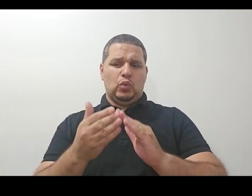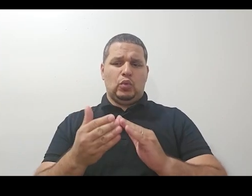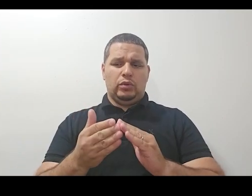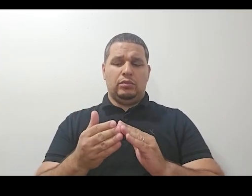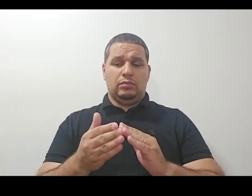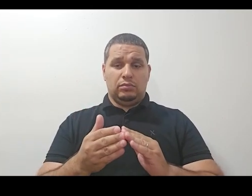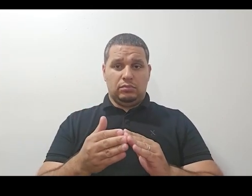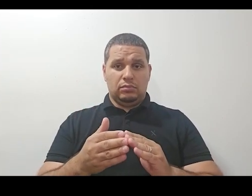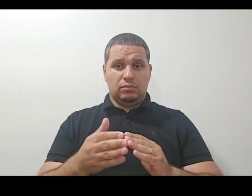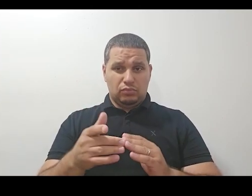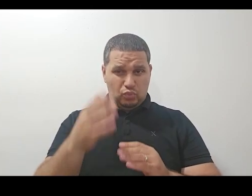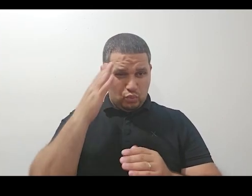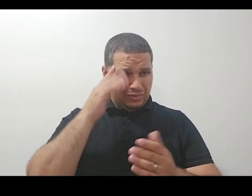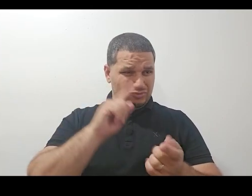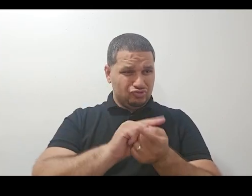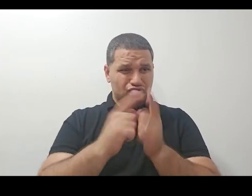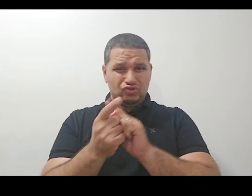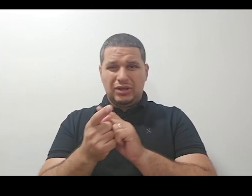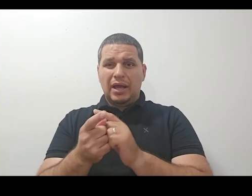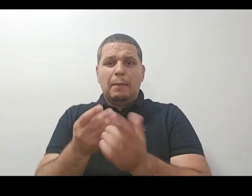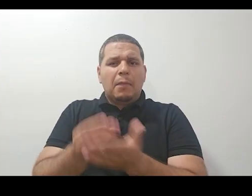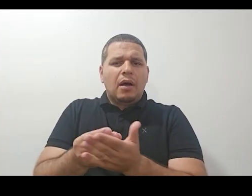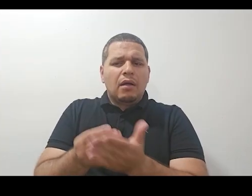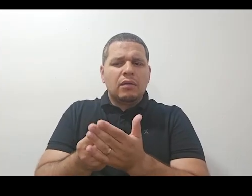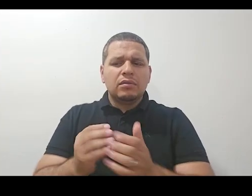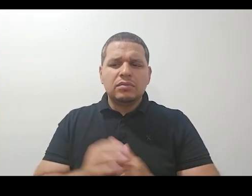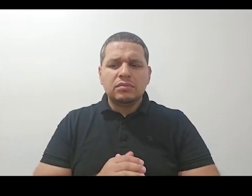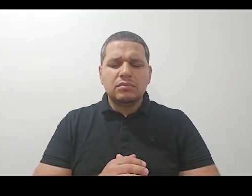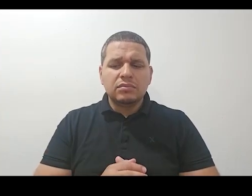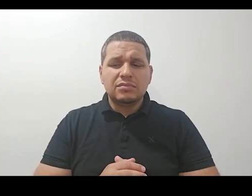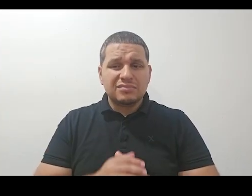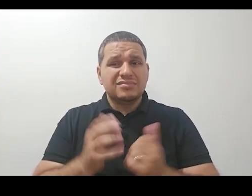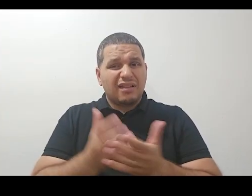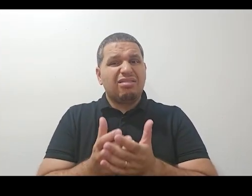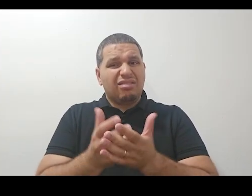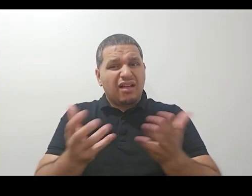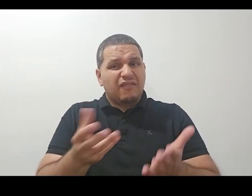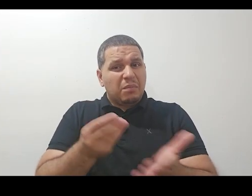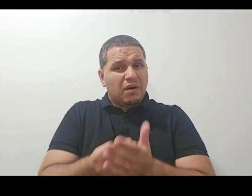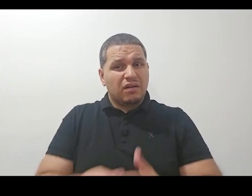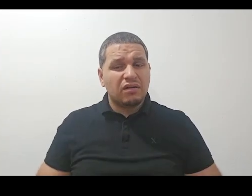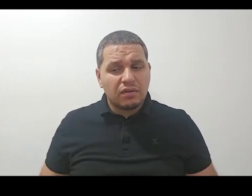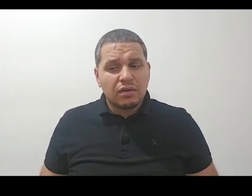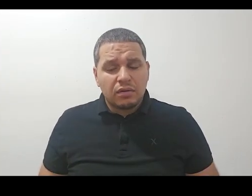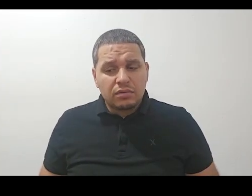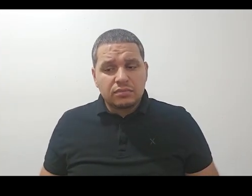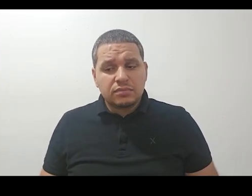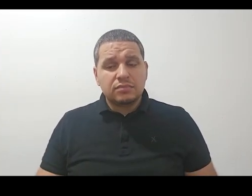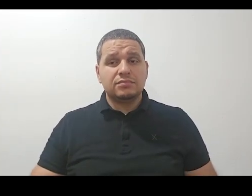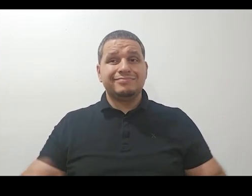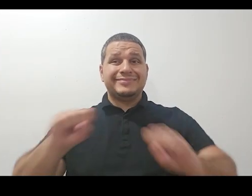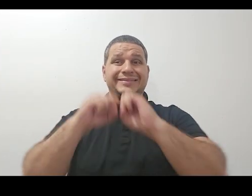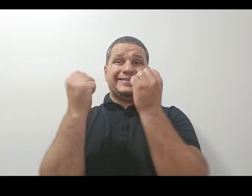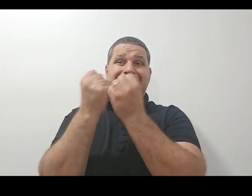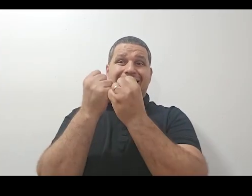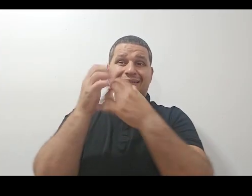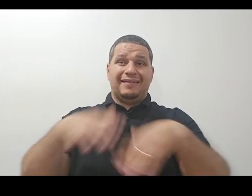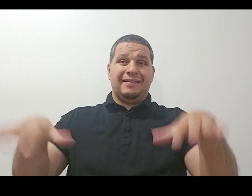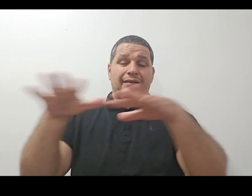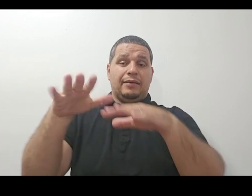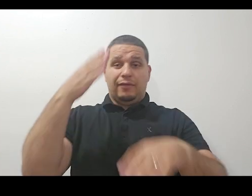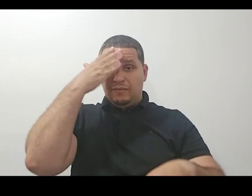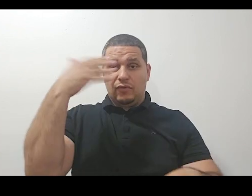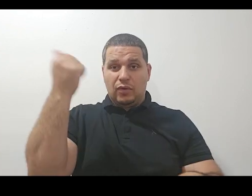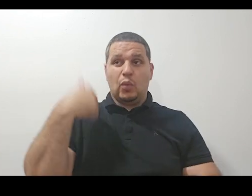community. You know what that translates to in dollars? That's a lot of money. So what